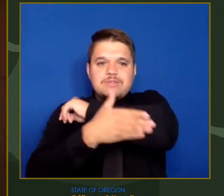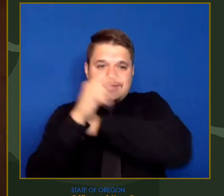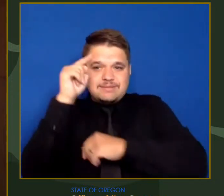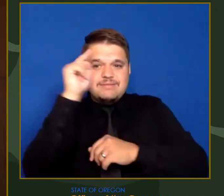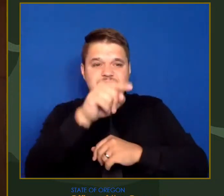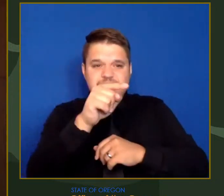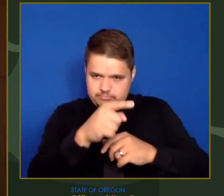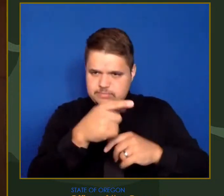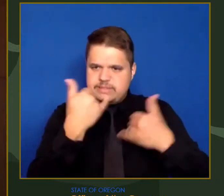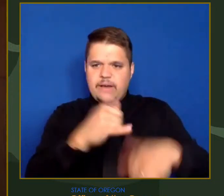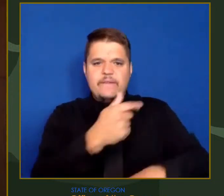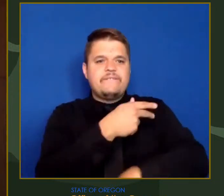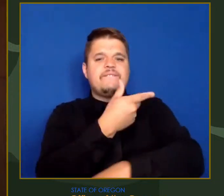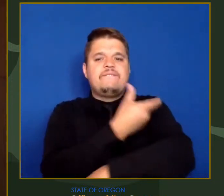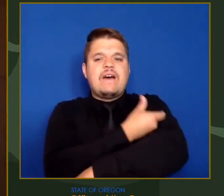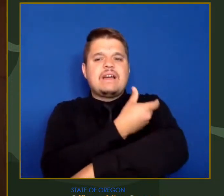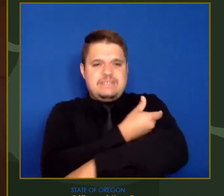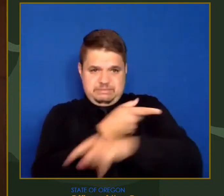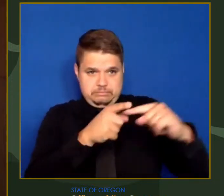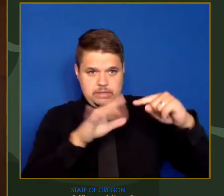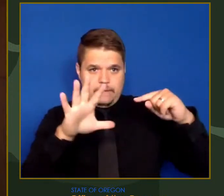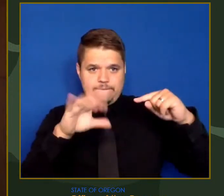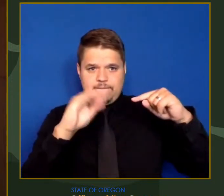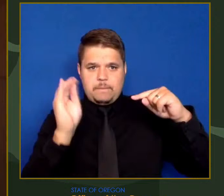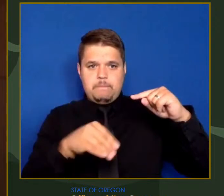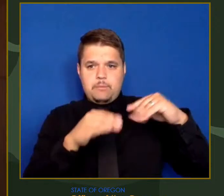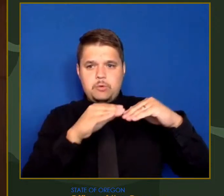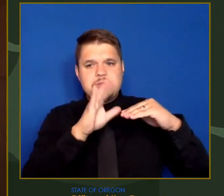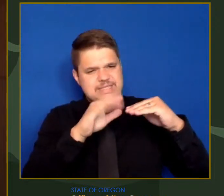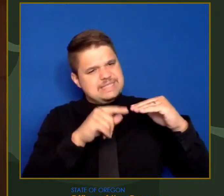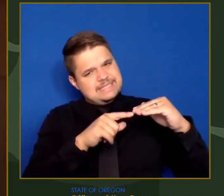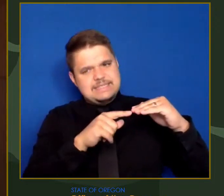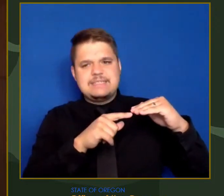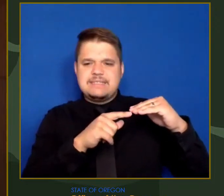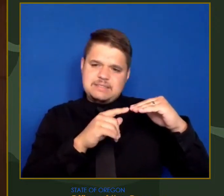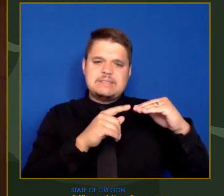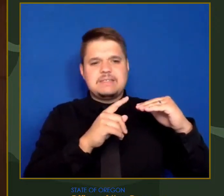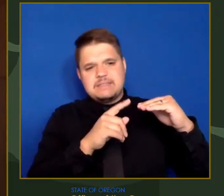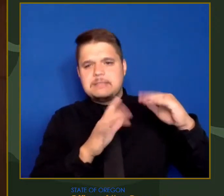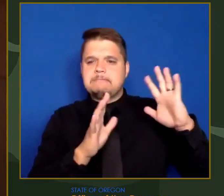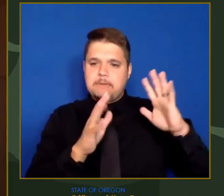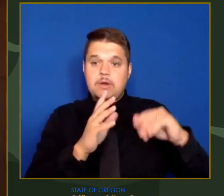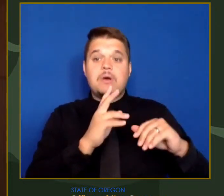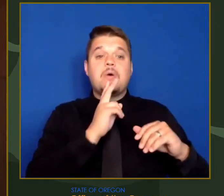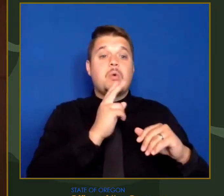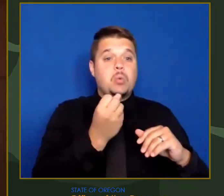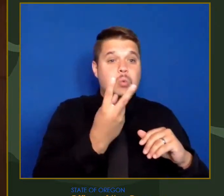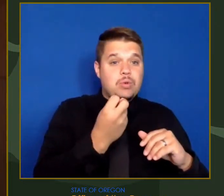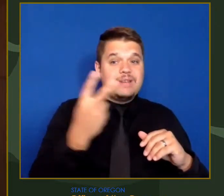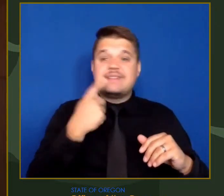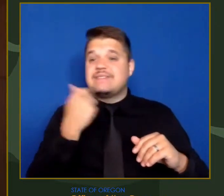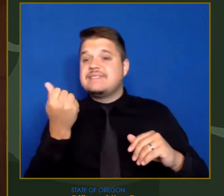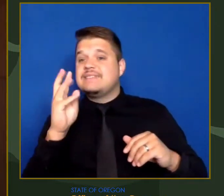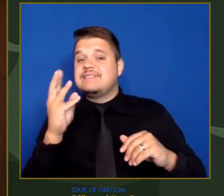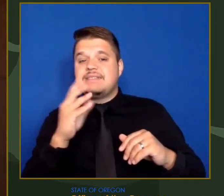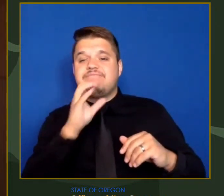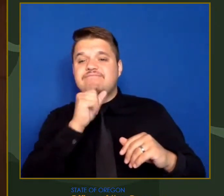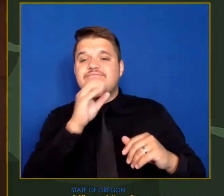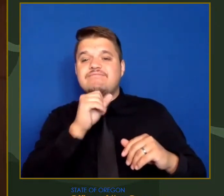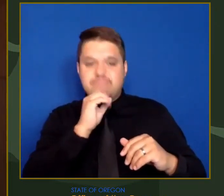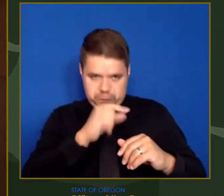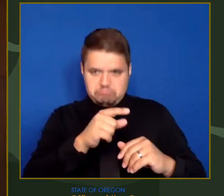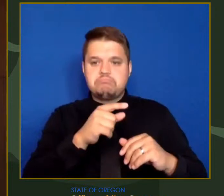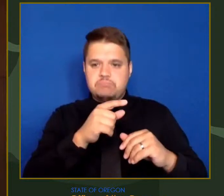over 50% of their 12 to 16-year-olds through early, effective, and creative